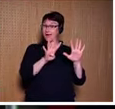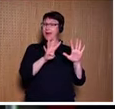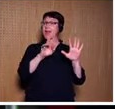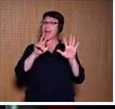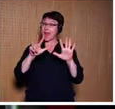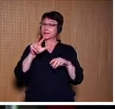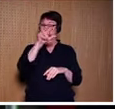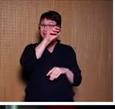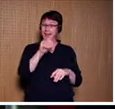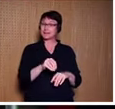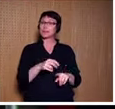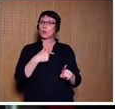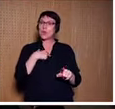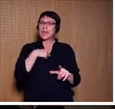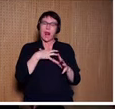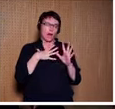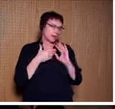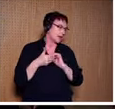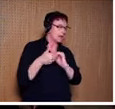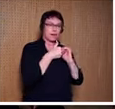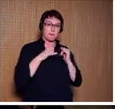that 2%.